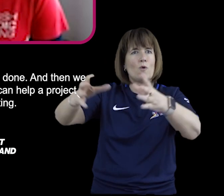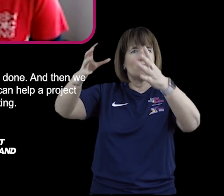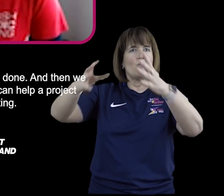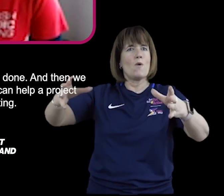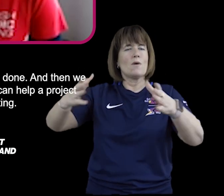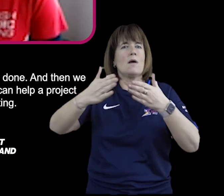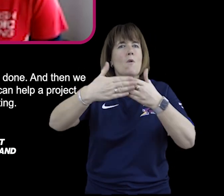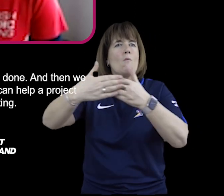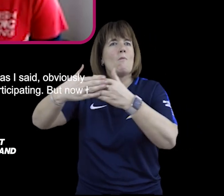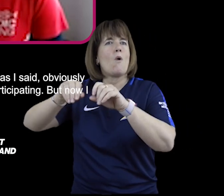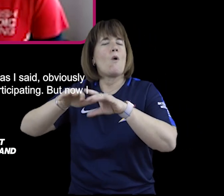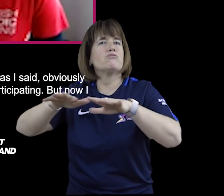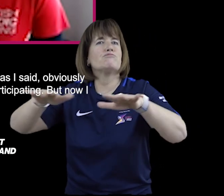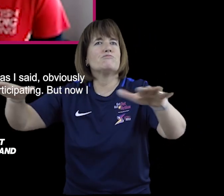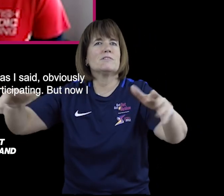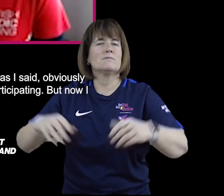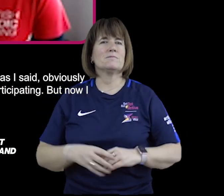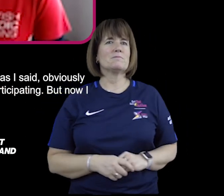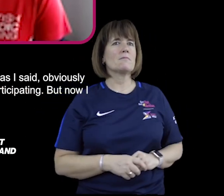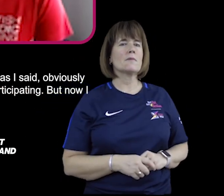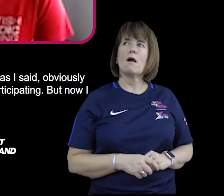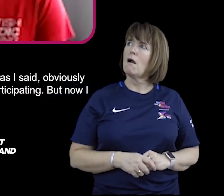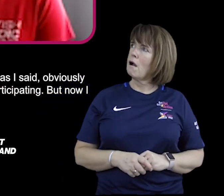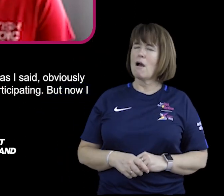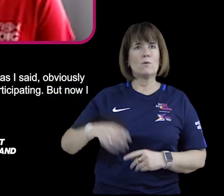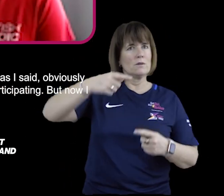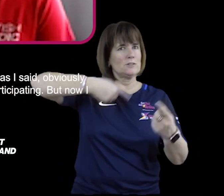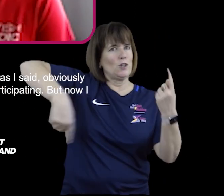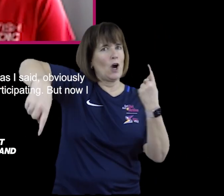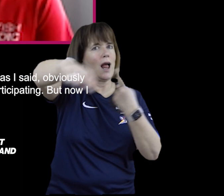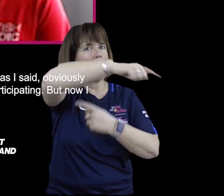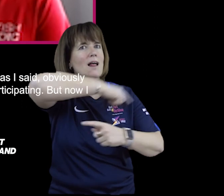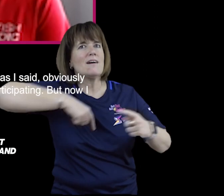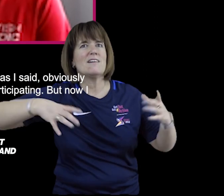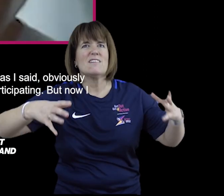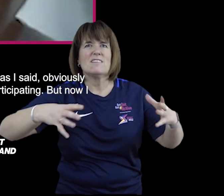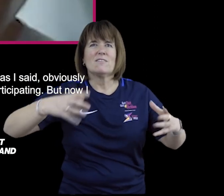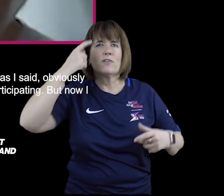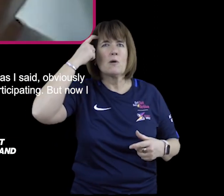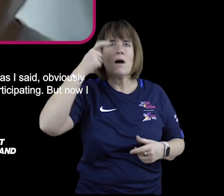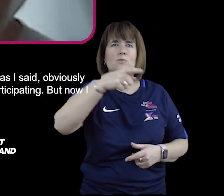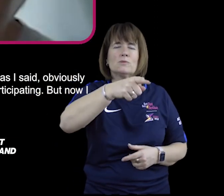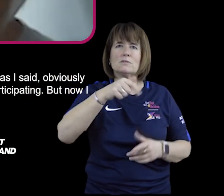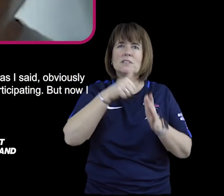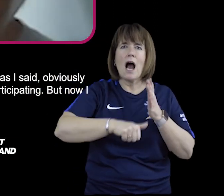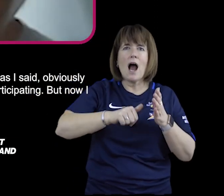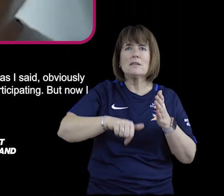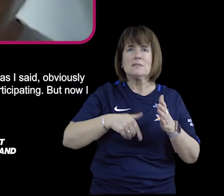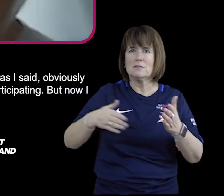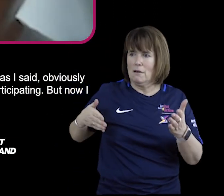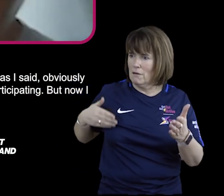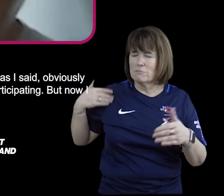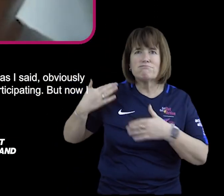people participating. Because Allyson, you've come full circle if you think about